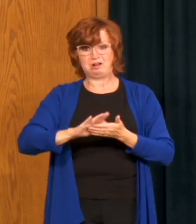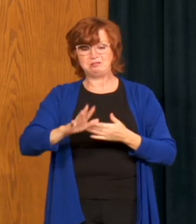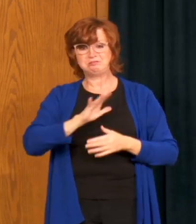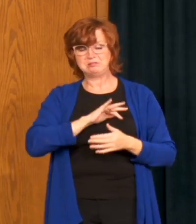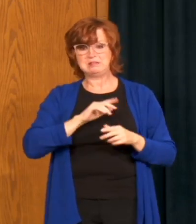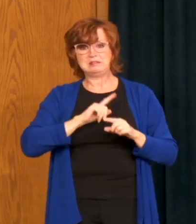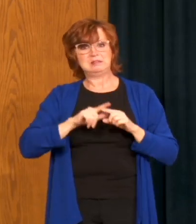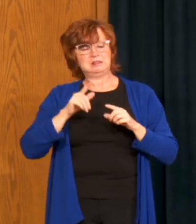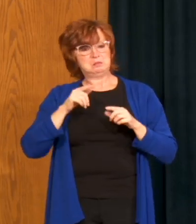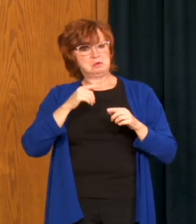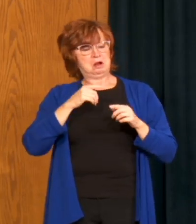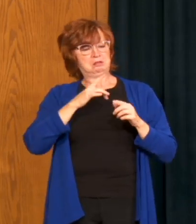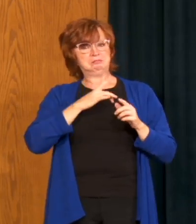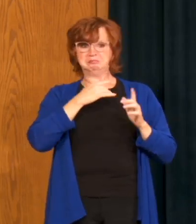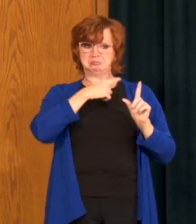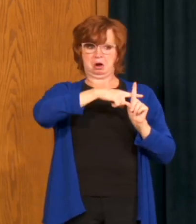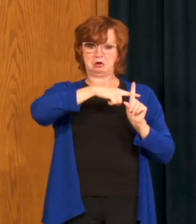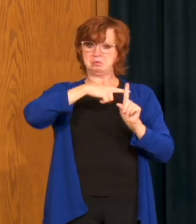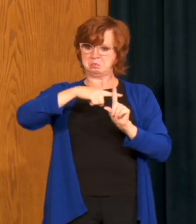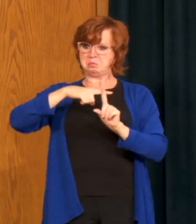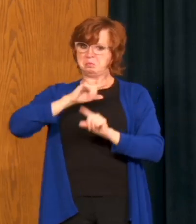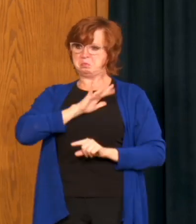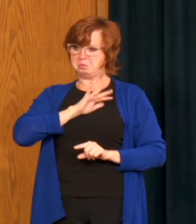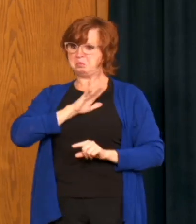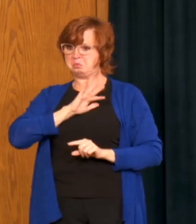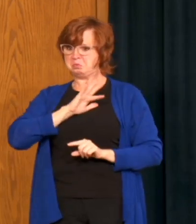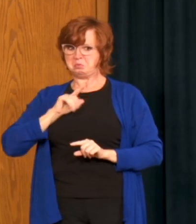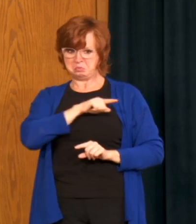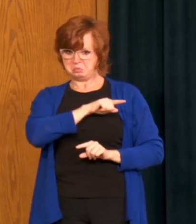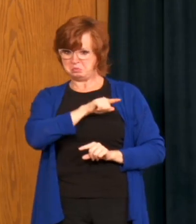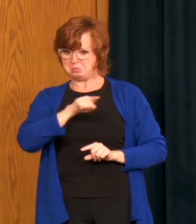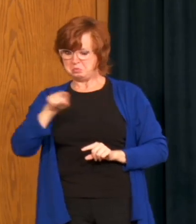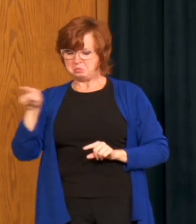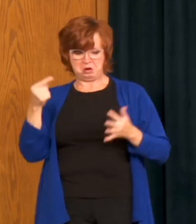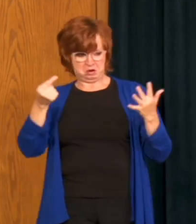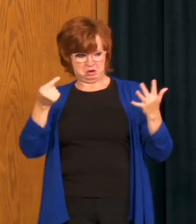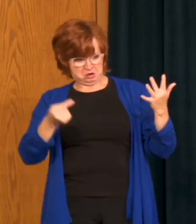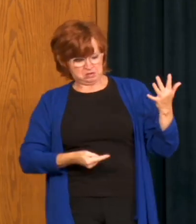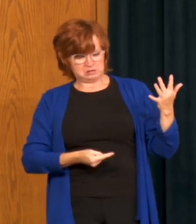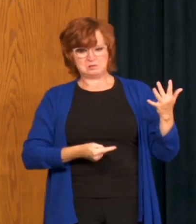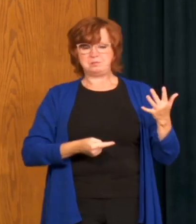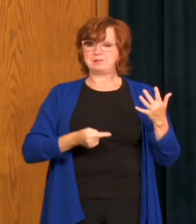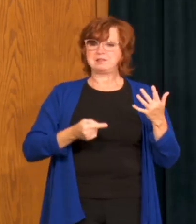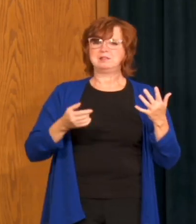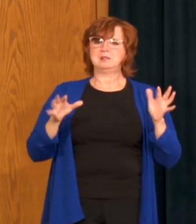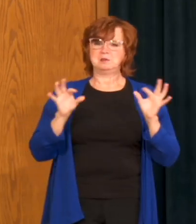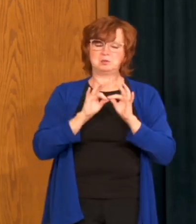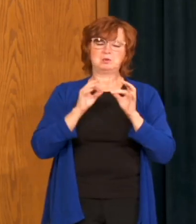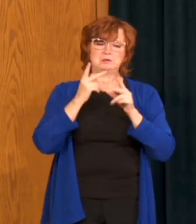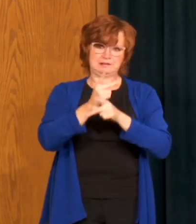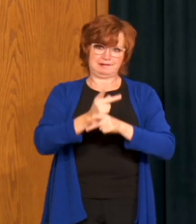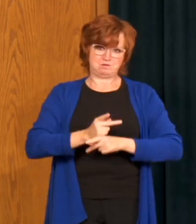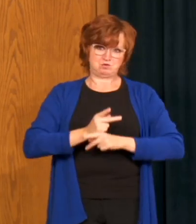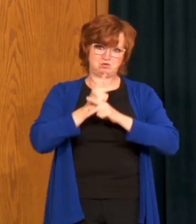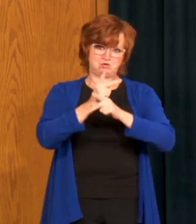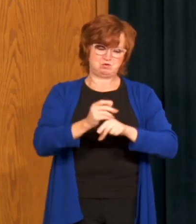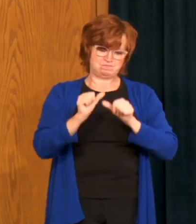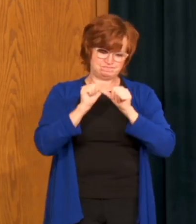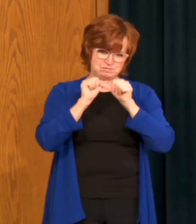careful. Keep controlling the spread of this virus so that we can keep all of these good things that are happening continue to